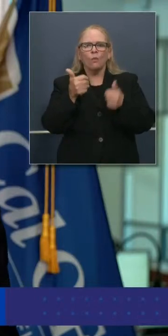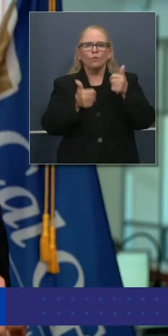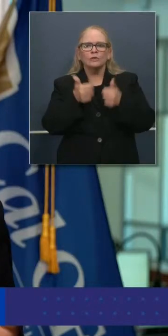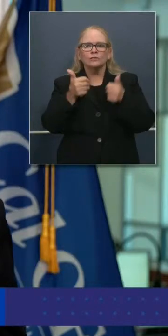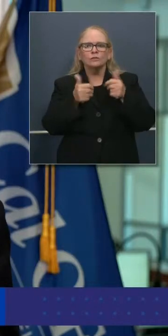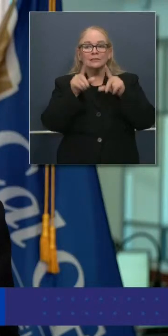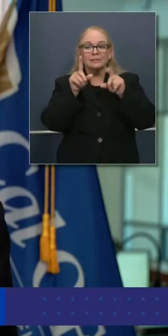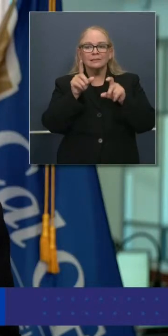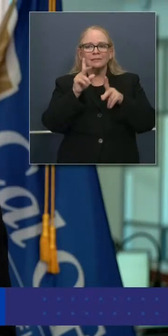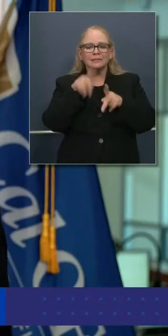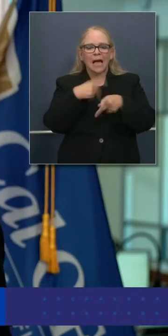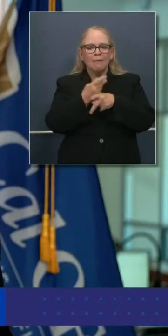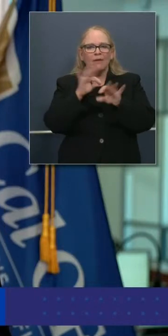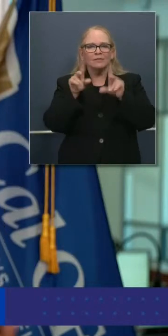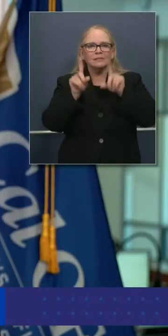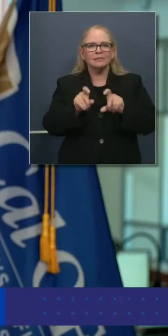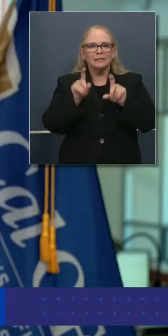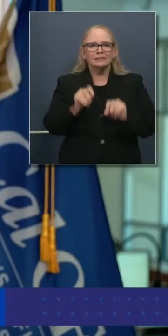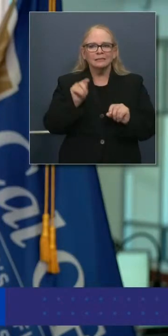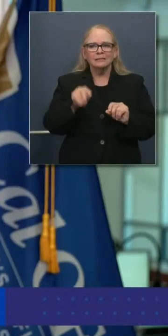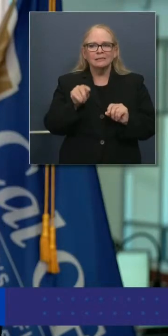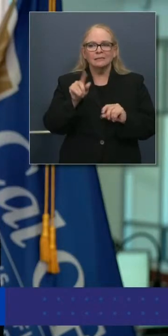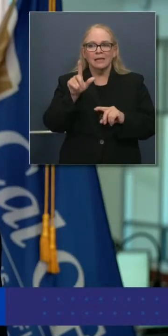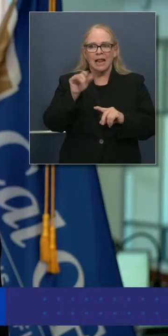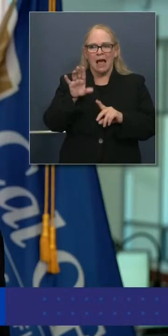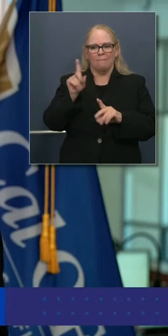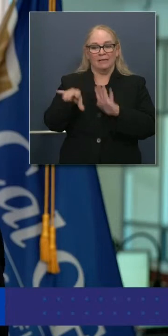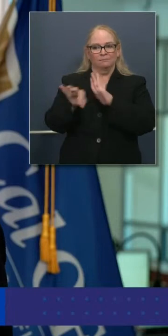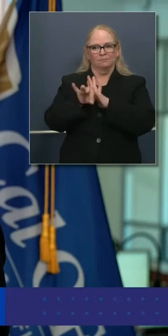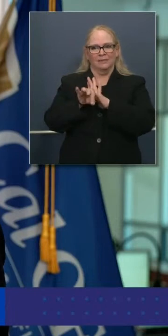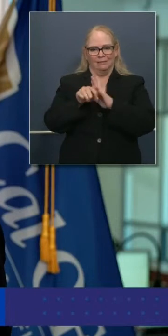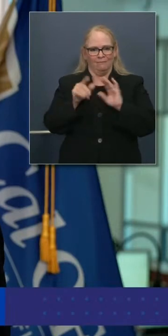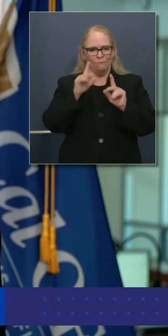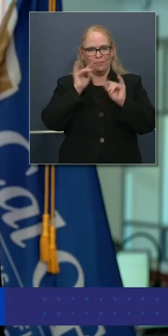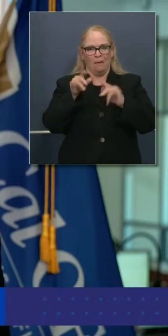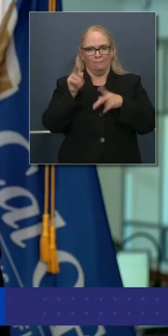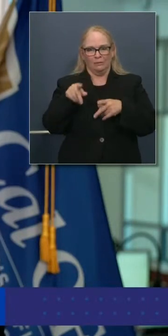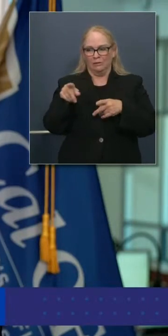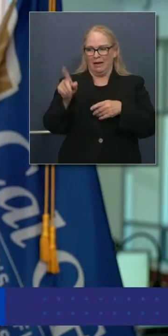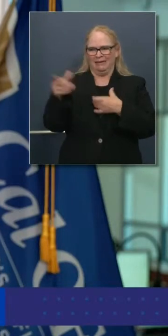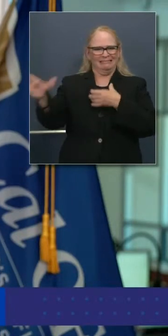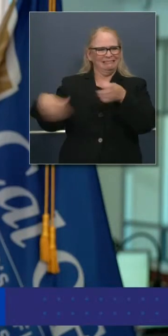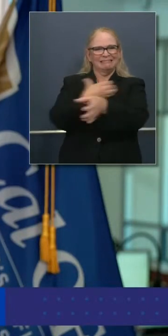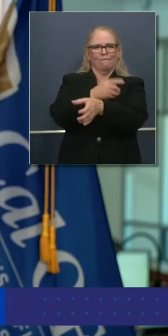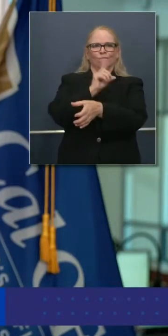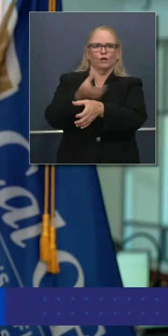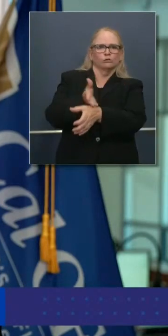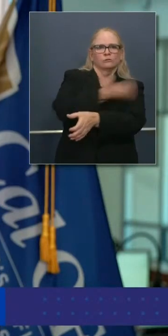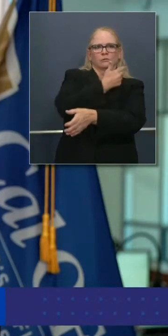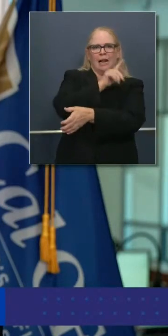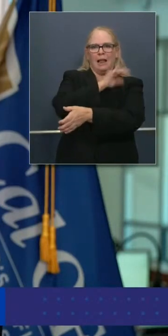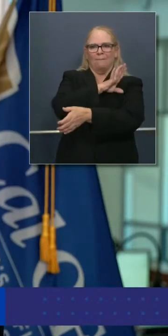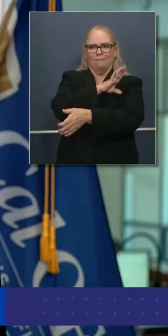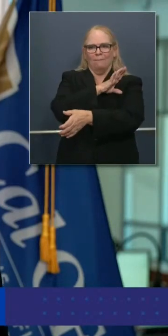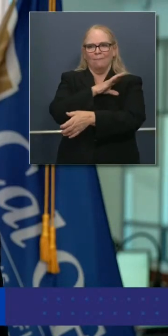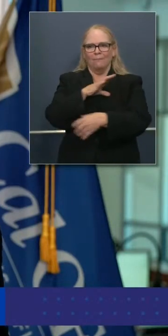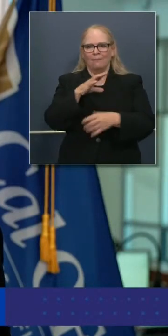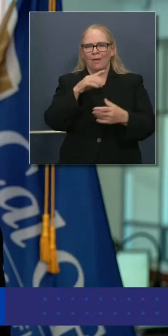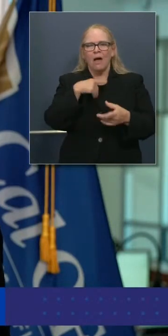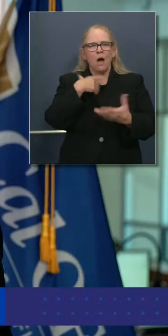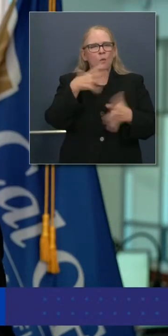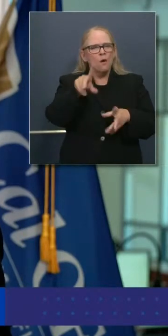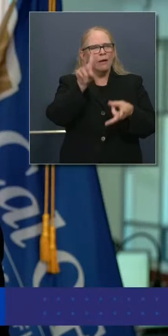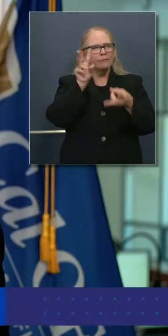first. So they both go hand in hand. And on the first part, we did not say, and I want to be clear about this, that people who are